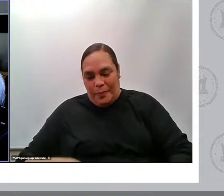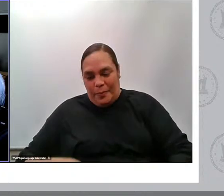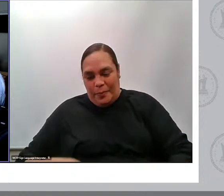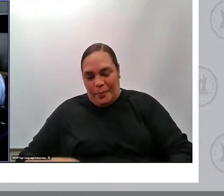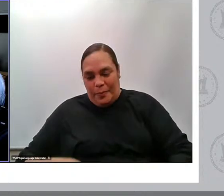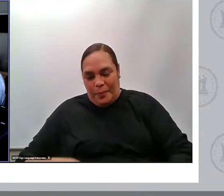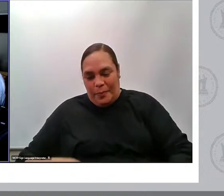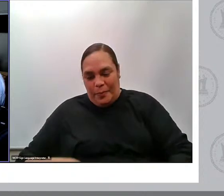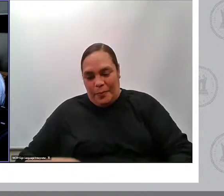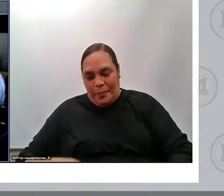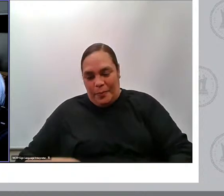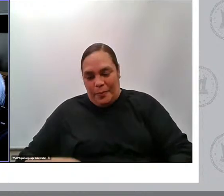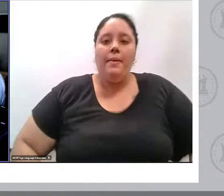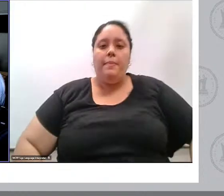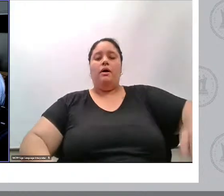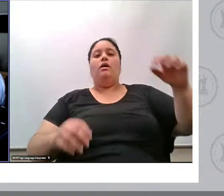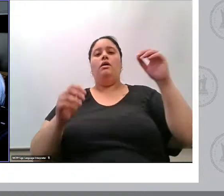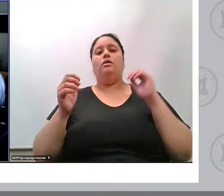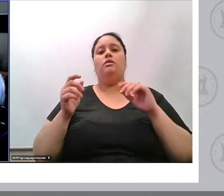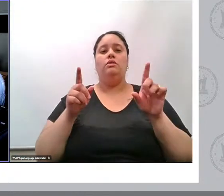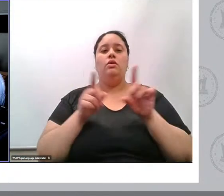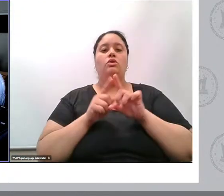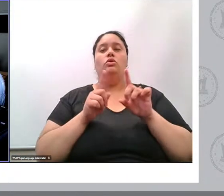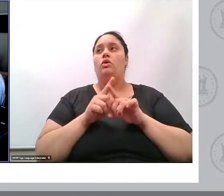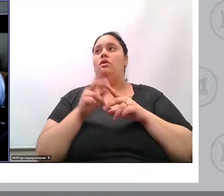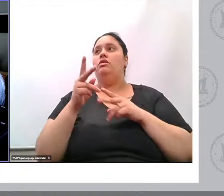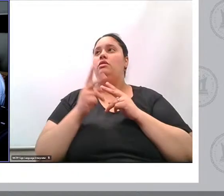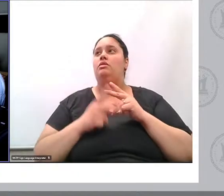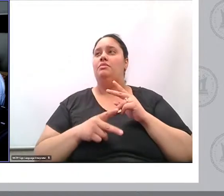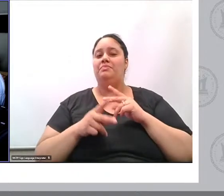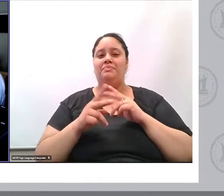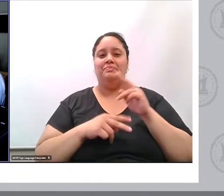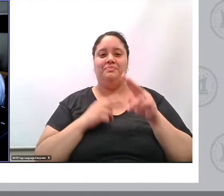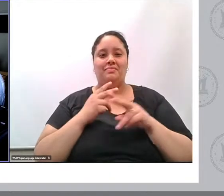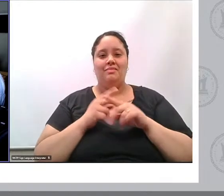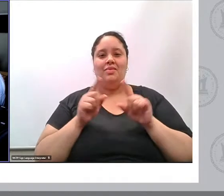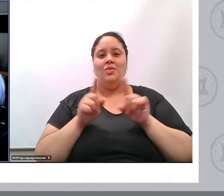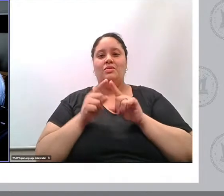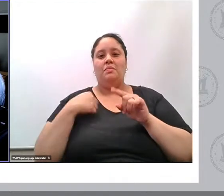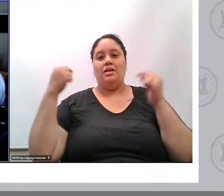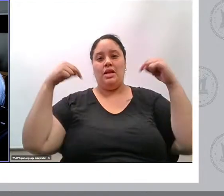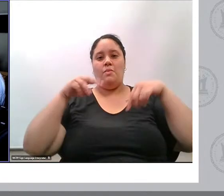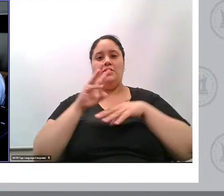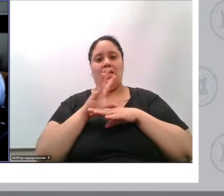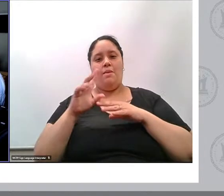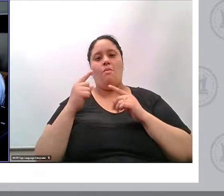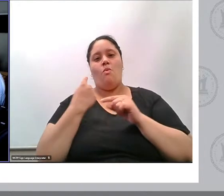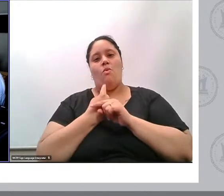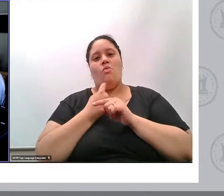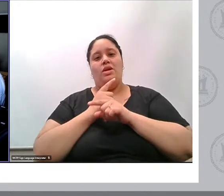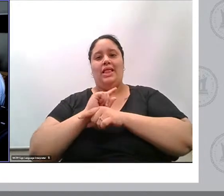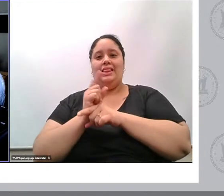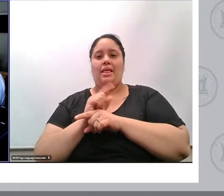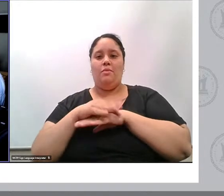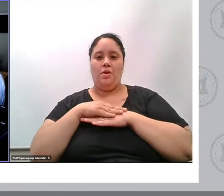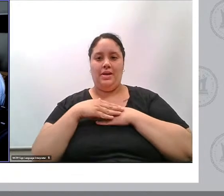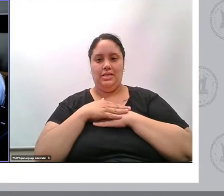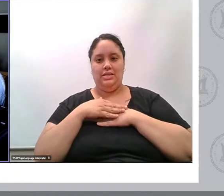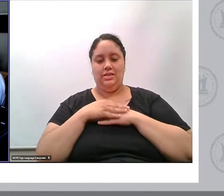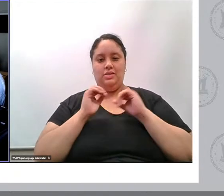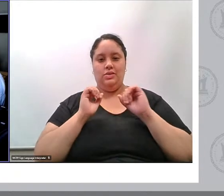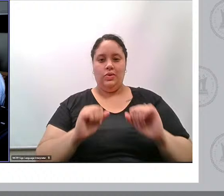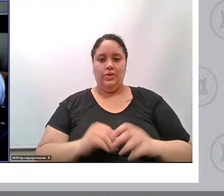indicated straightforward. When I come to Western Cape, it would be on a temporary basis.